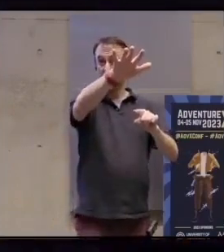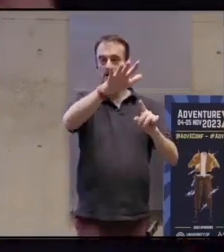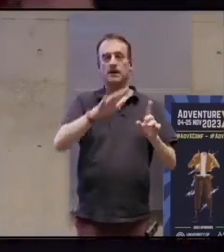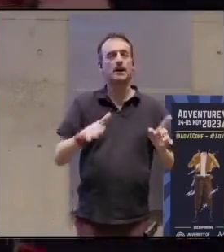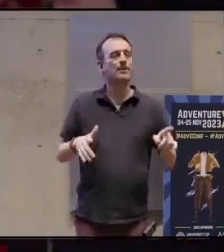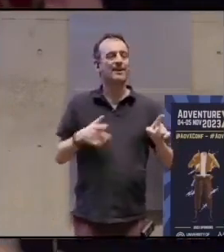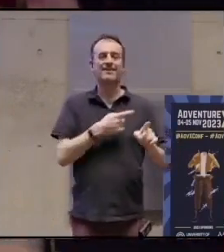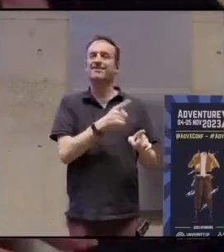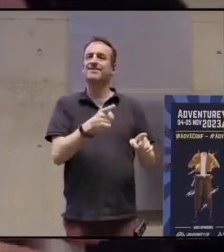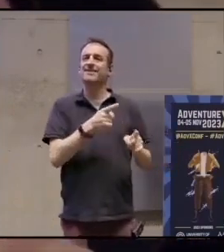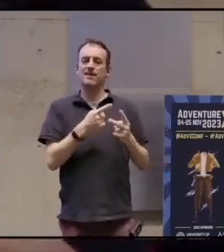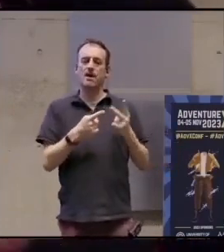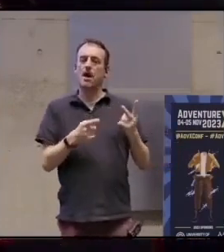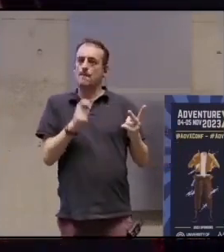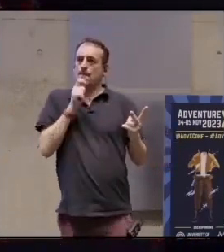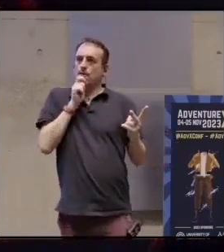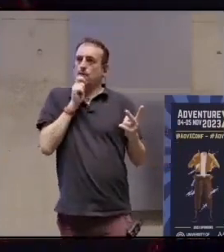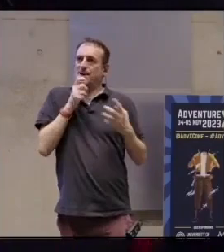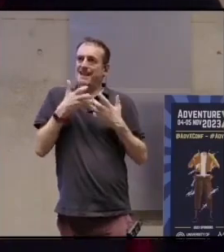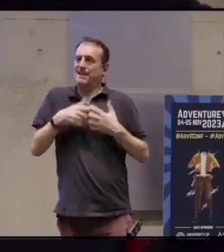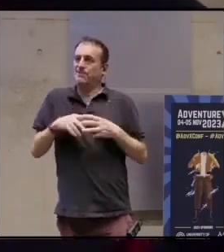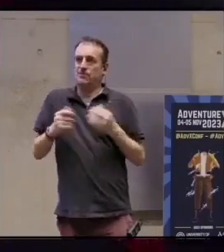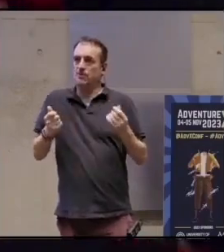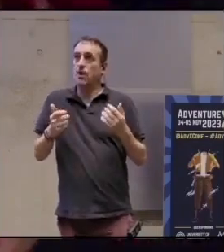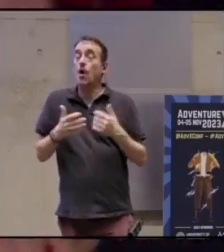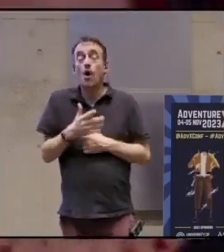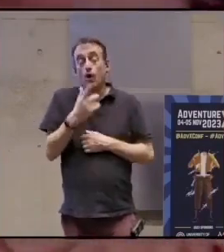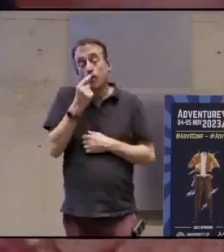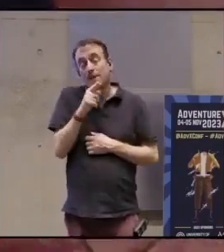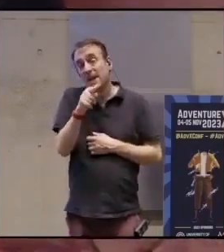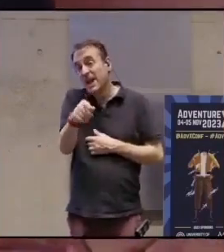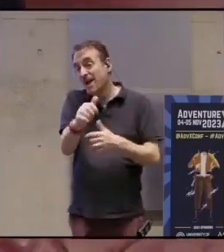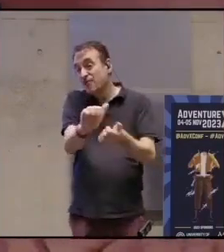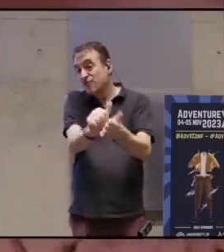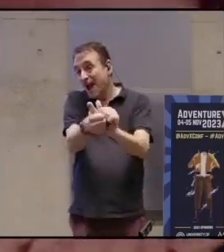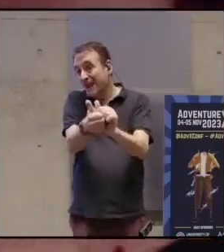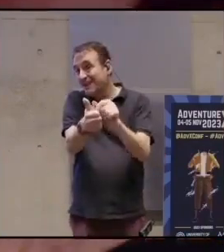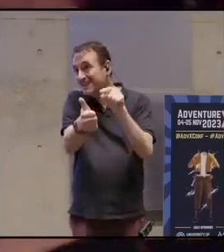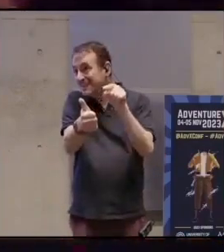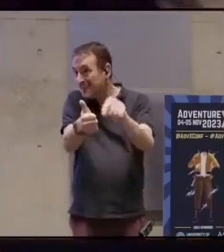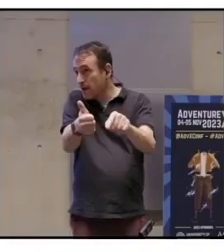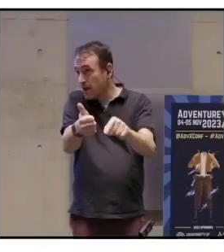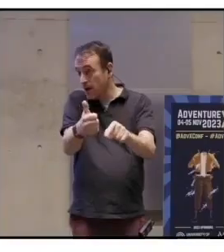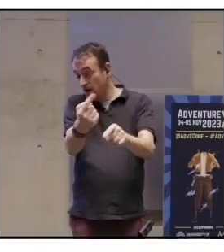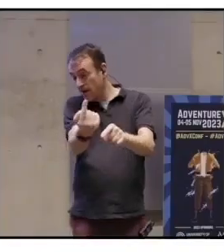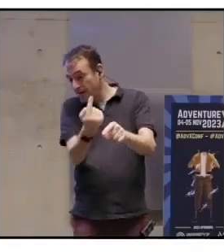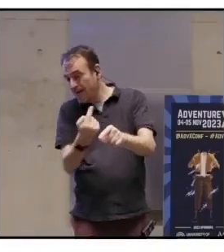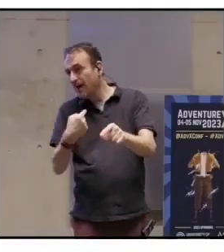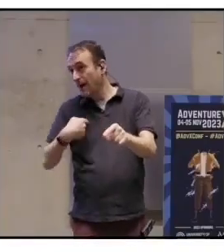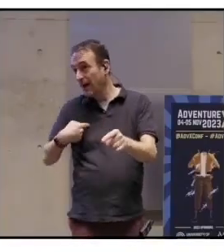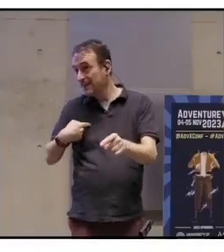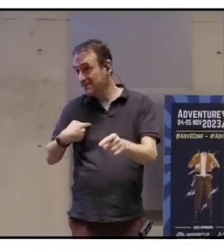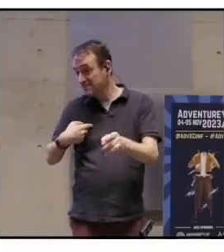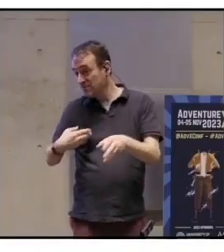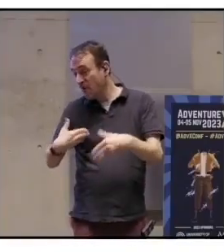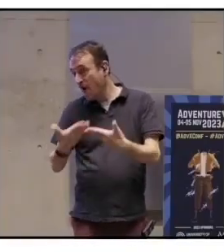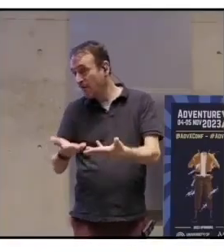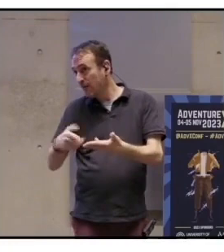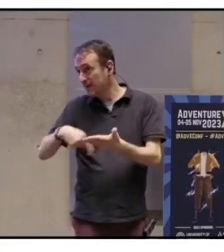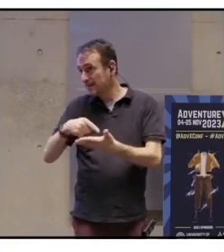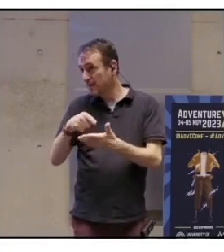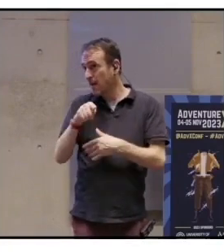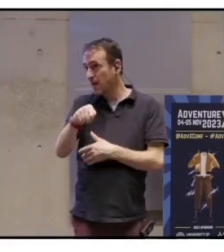However, you might be working with your mate who you're paying in pizza because that's who you got. And they're probably going